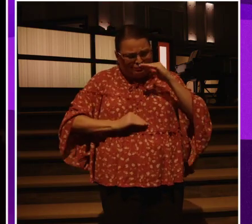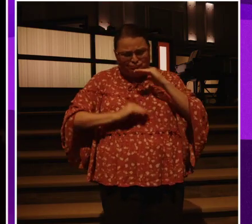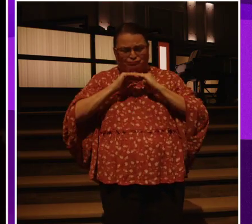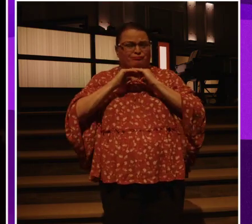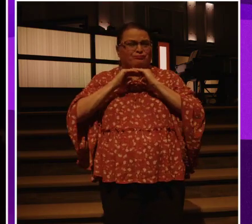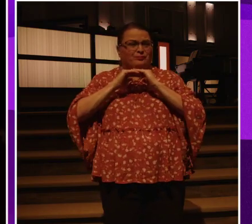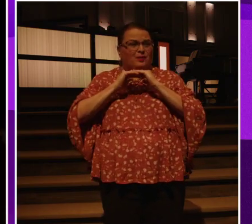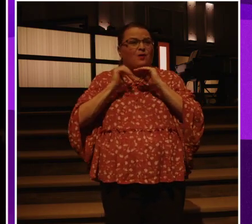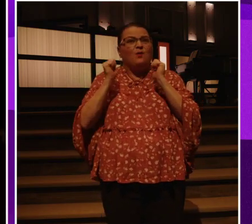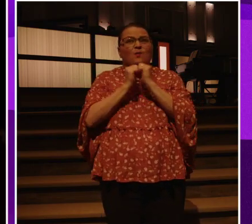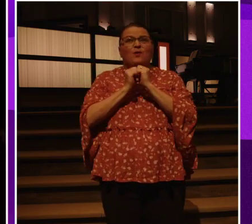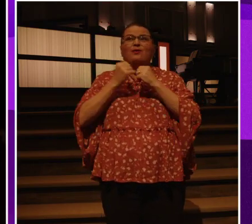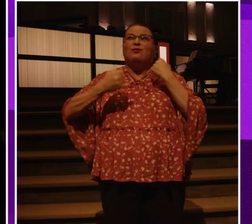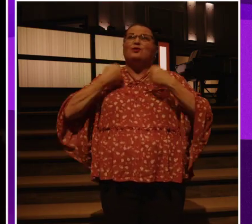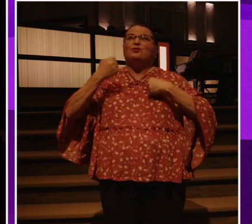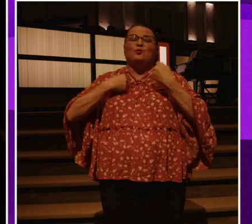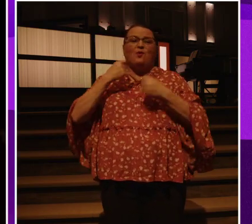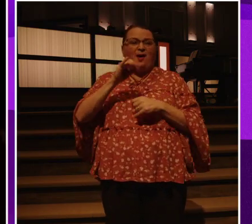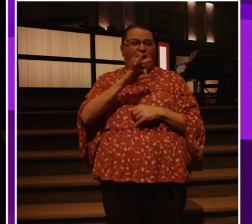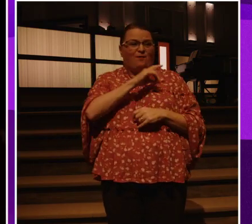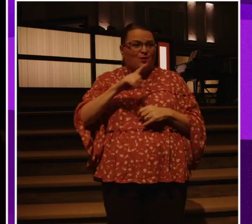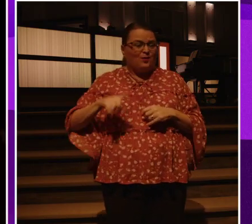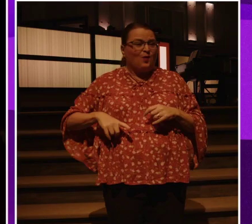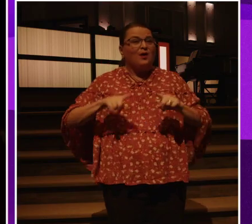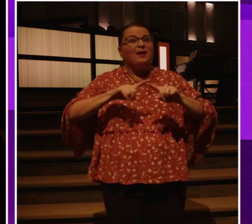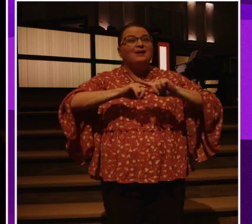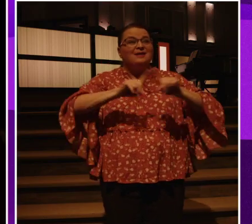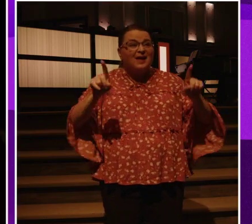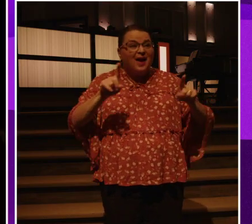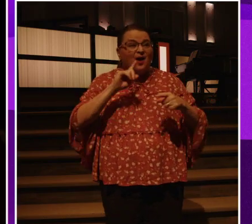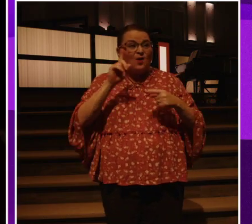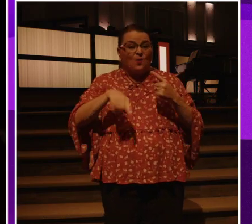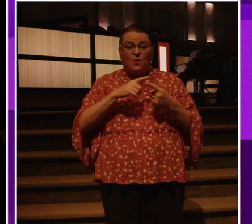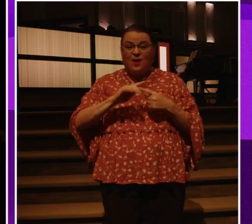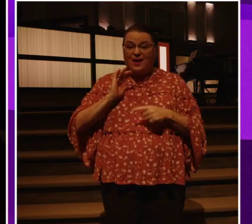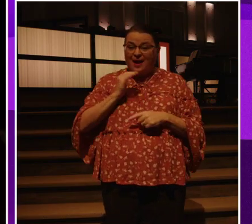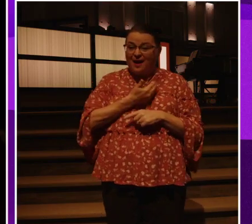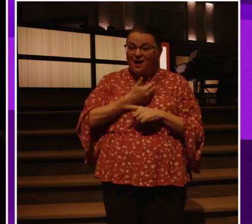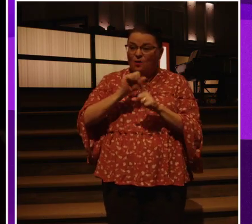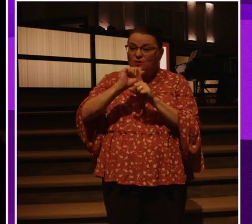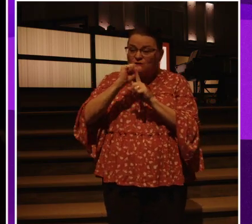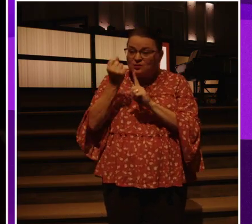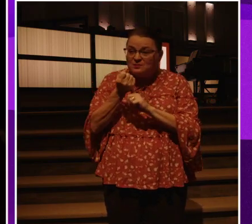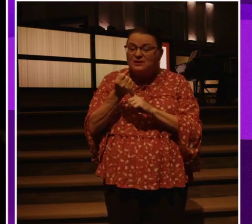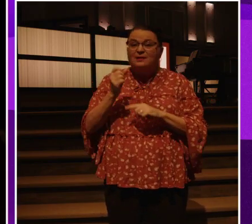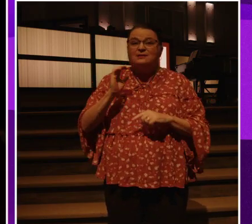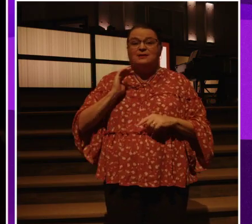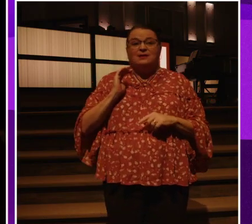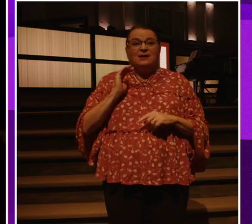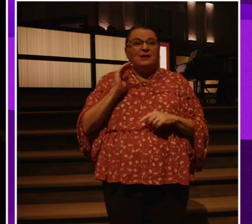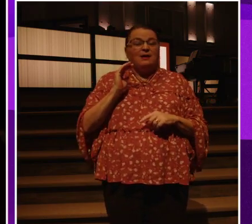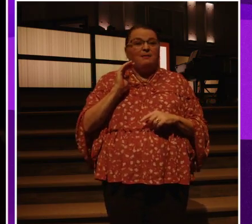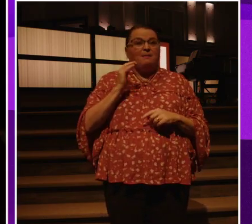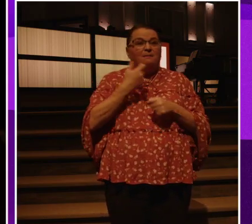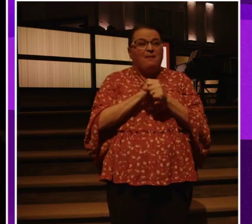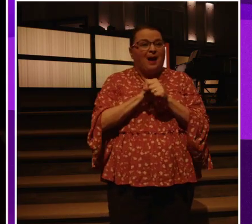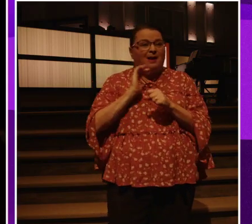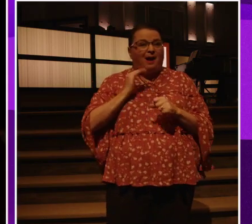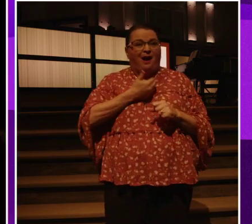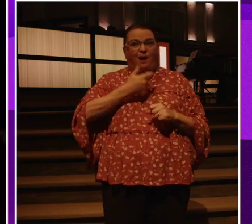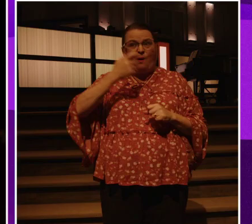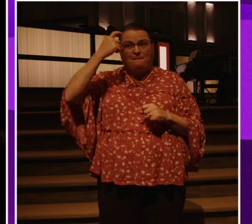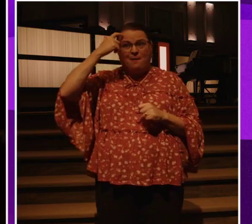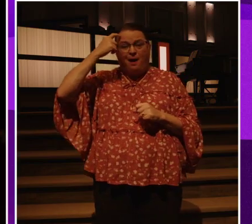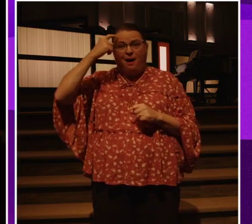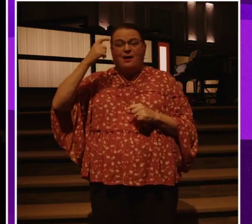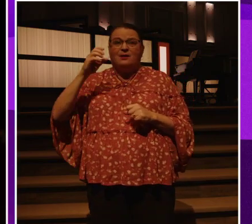the joy of the Lord. And yet when our circumstances take our mind, our situation